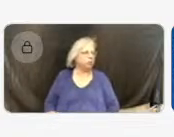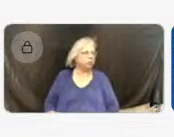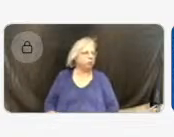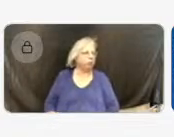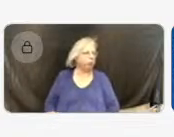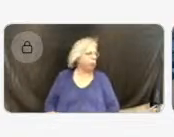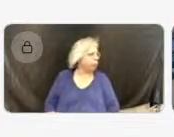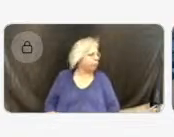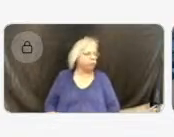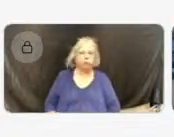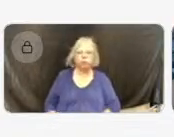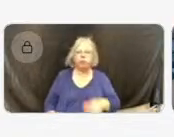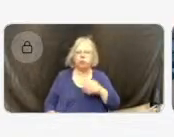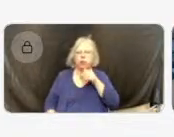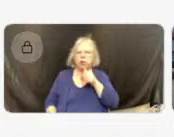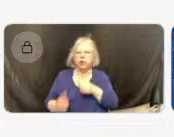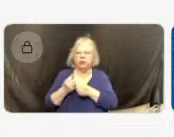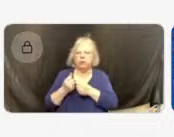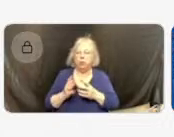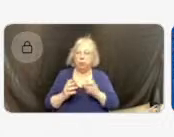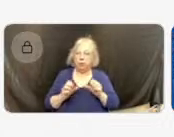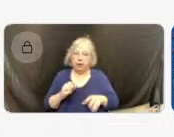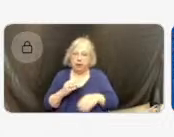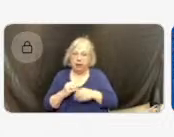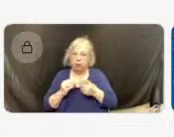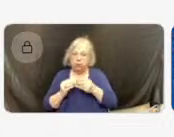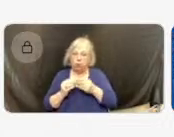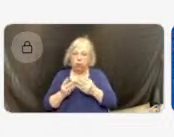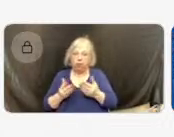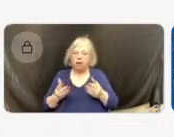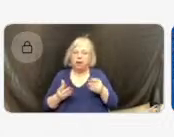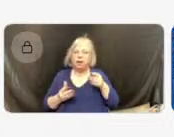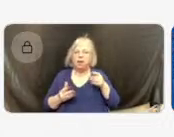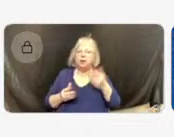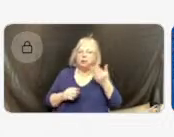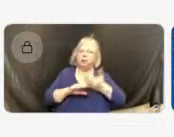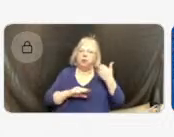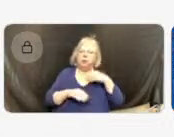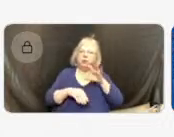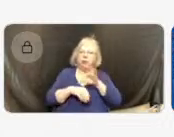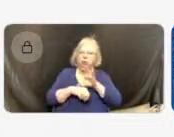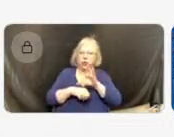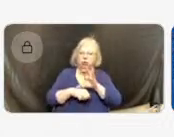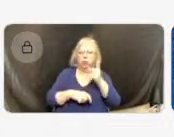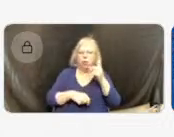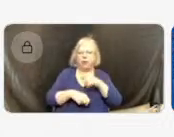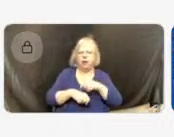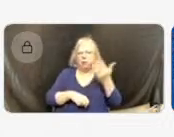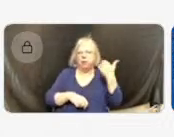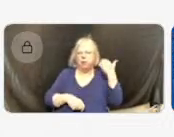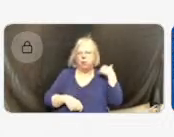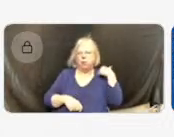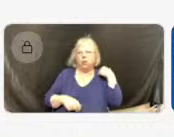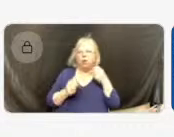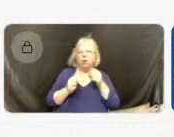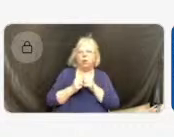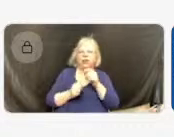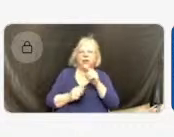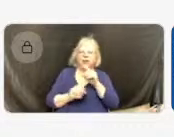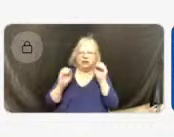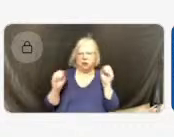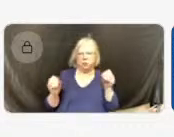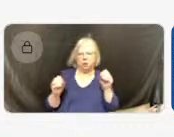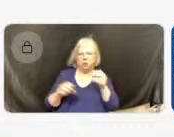Can I say one more thing in support of it? That this was a church at one point in time, with 0